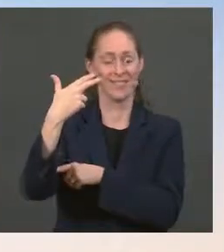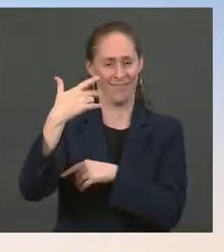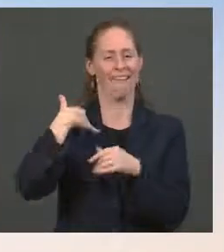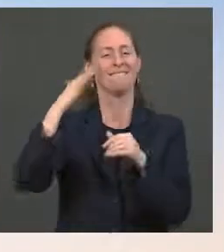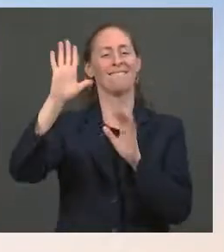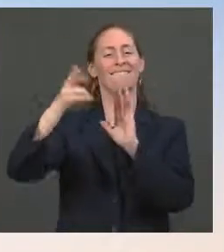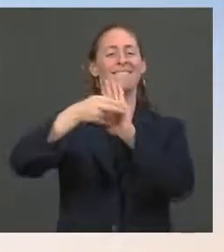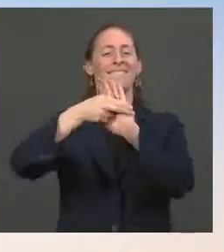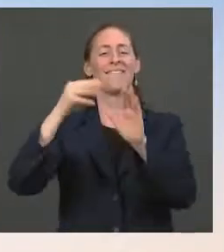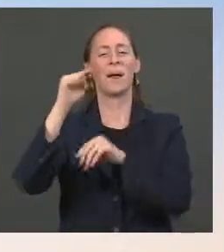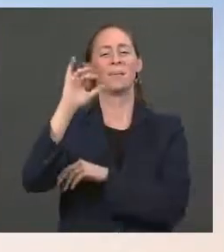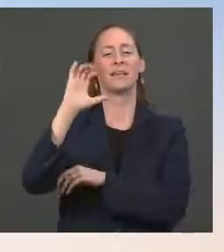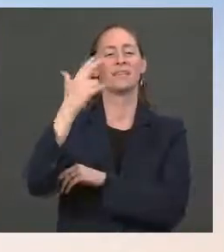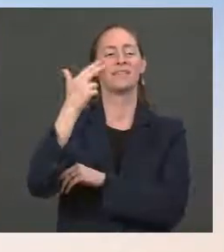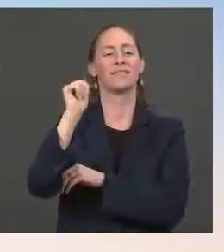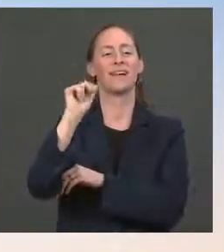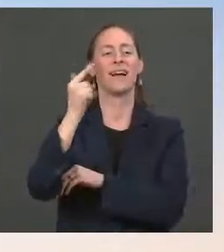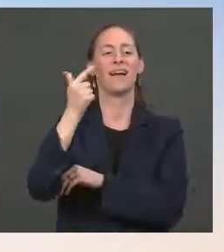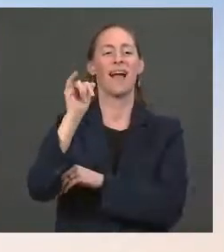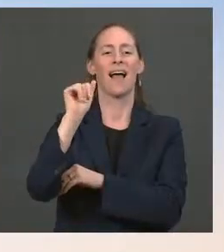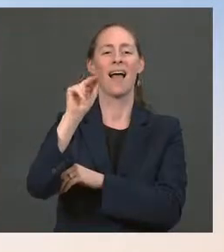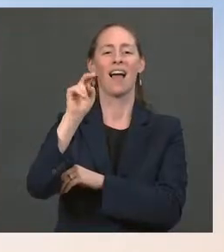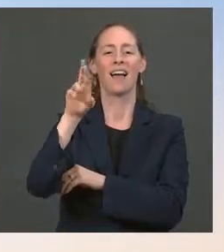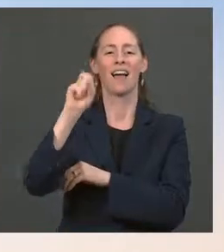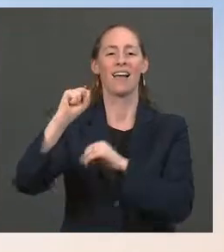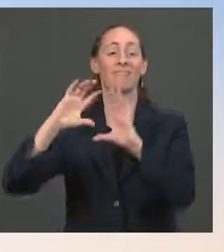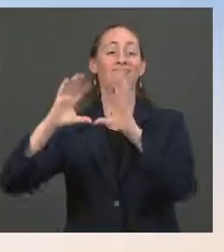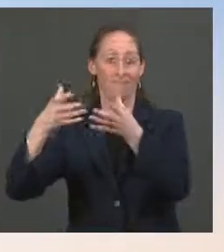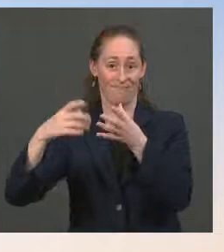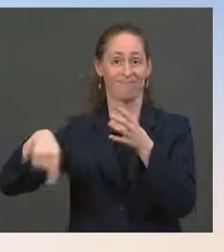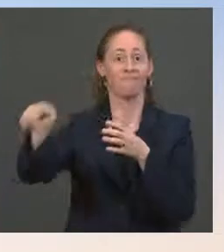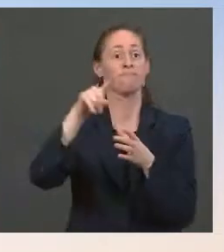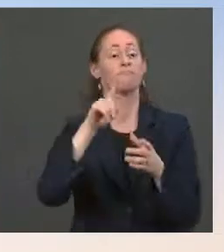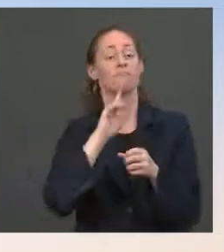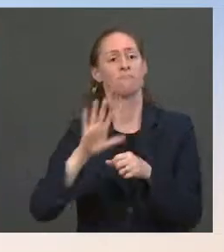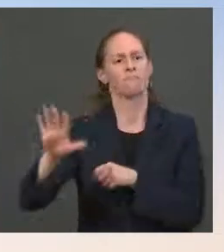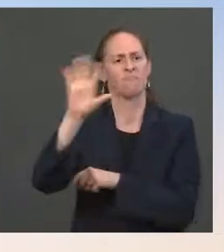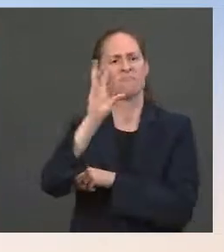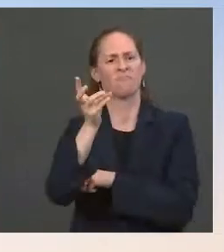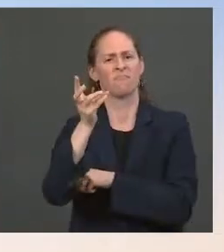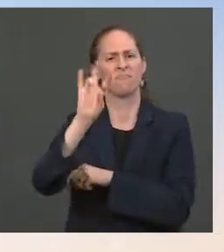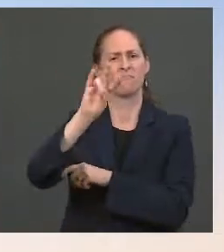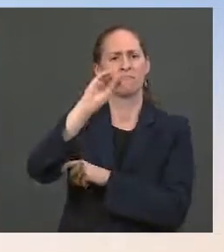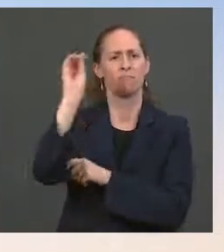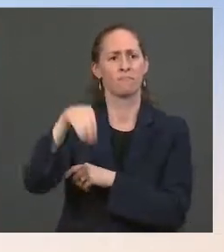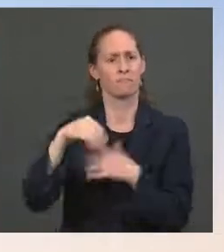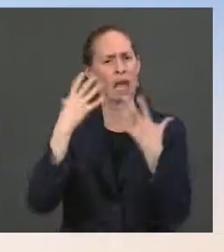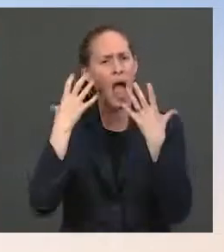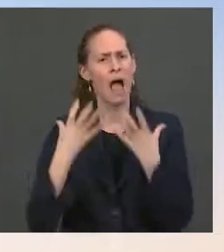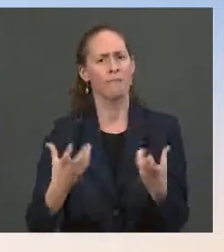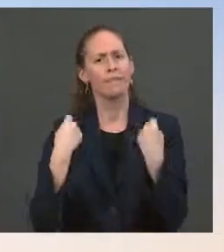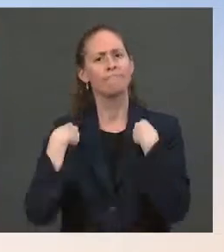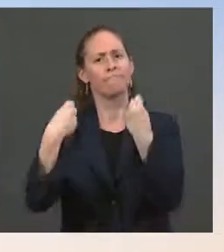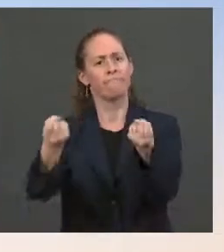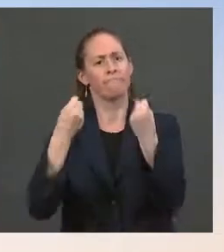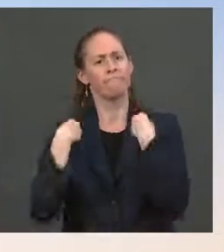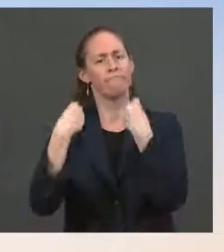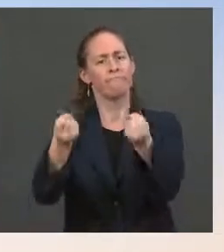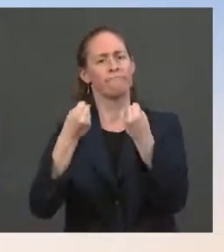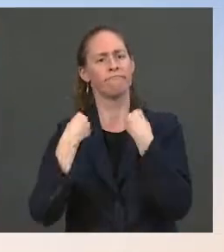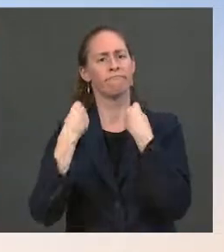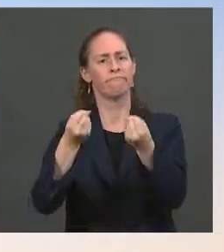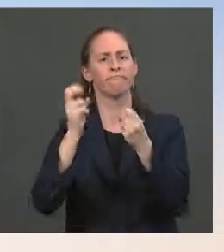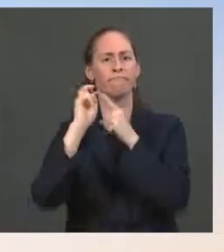extra 67% of their time commuting because of the need for updating infrastructure. I mean, this is something that impacts people across the state every single